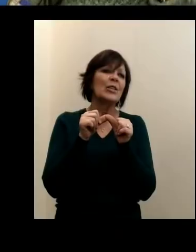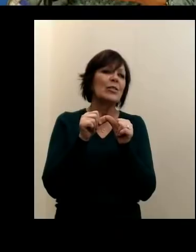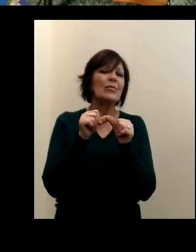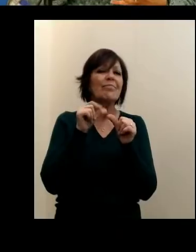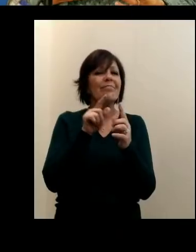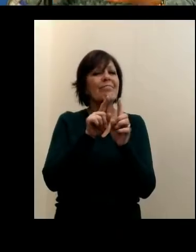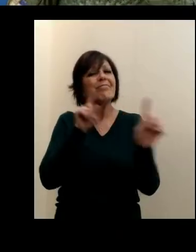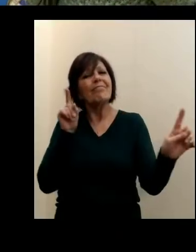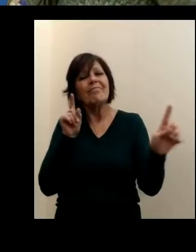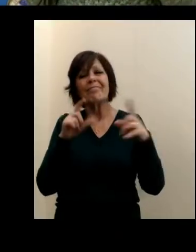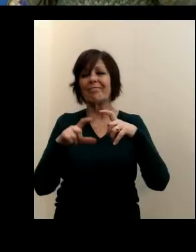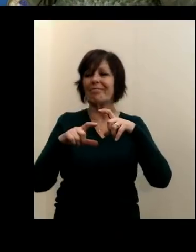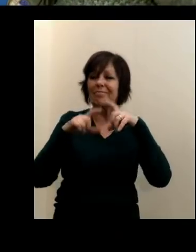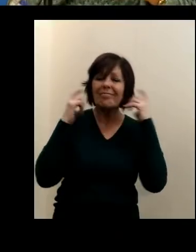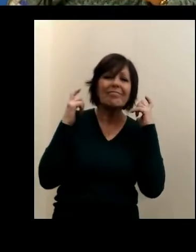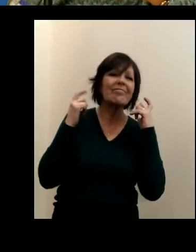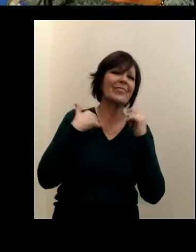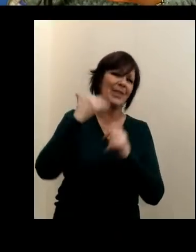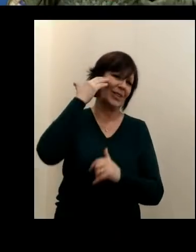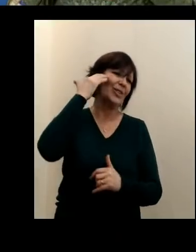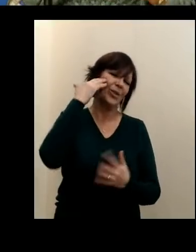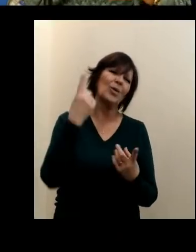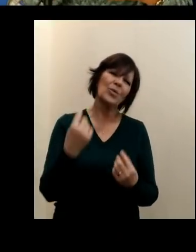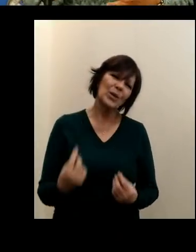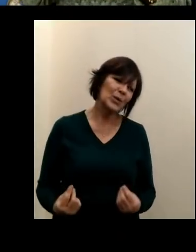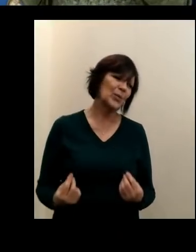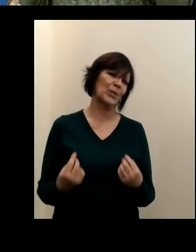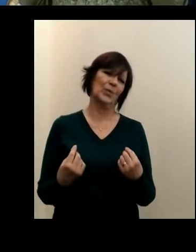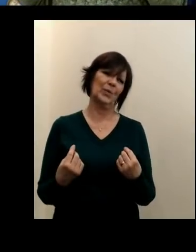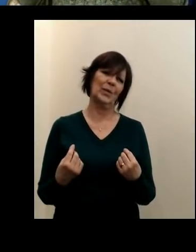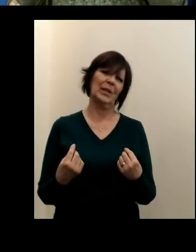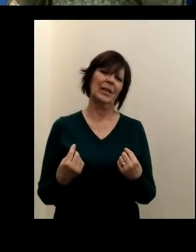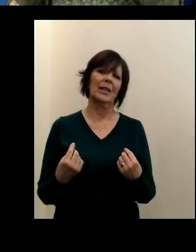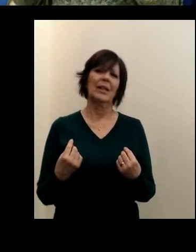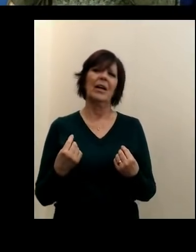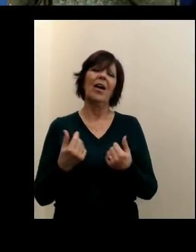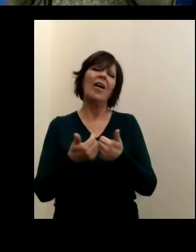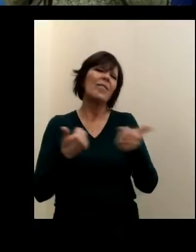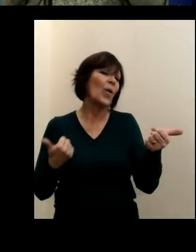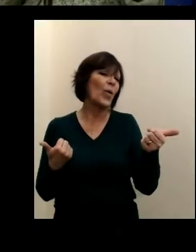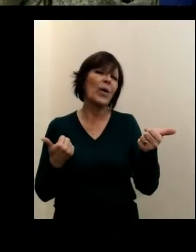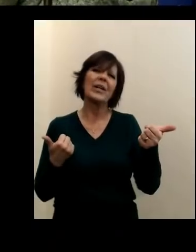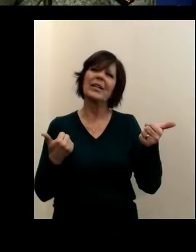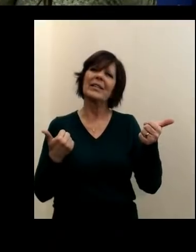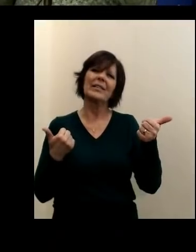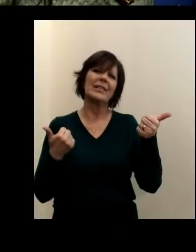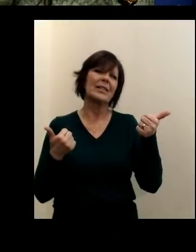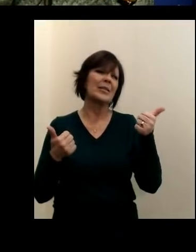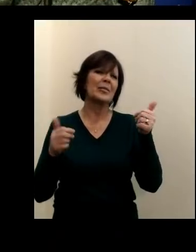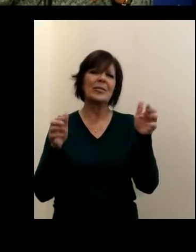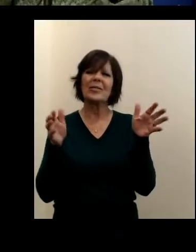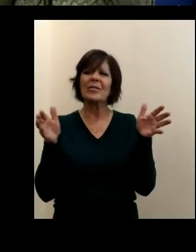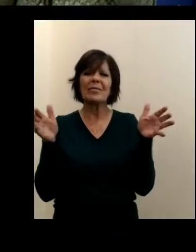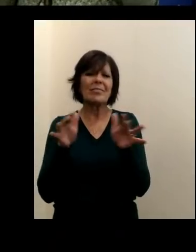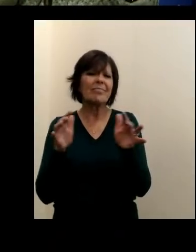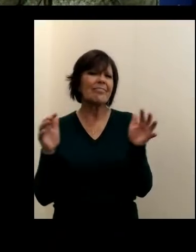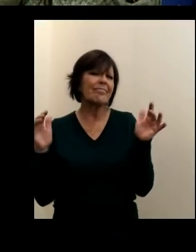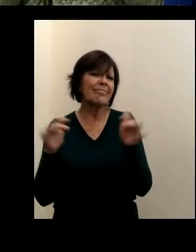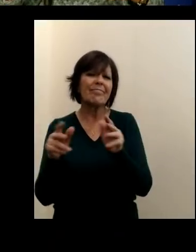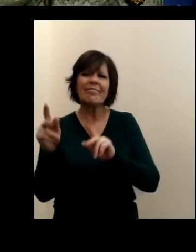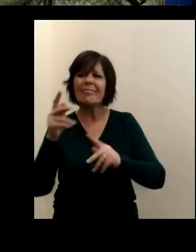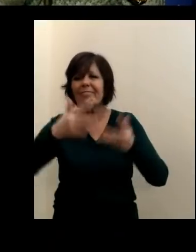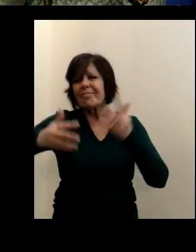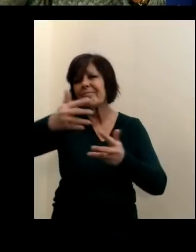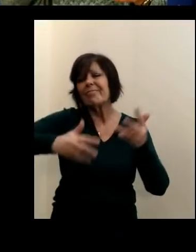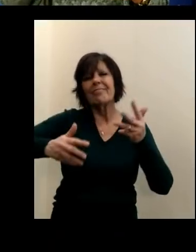practice preventive behaviors by masking, social distancing, avoid small gatherings in addition